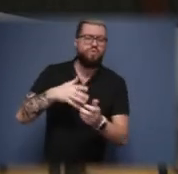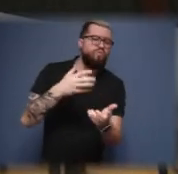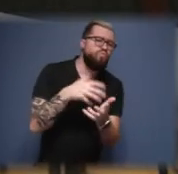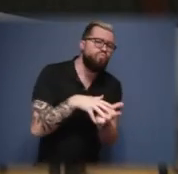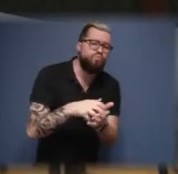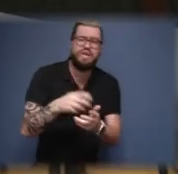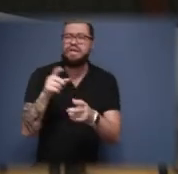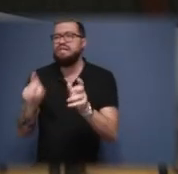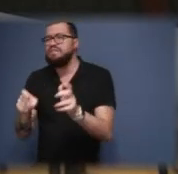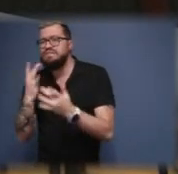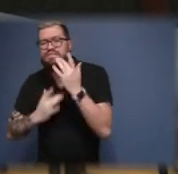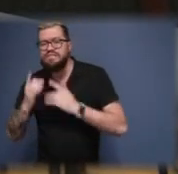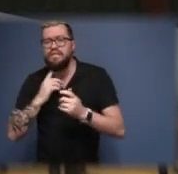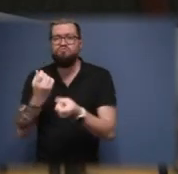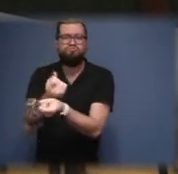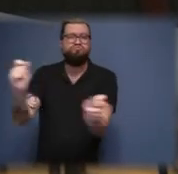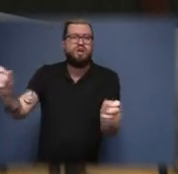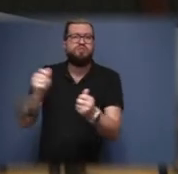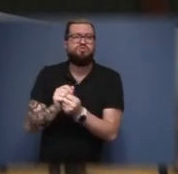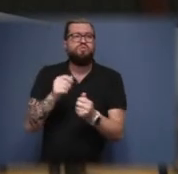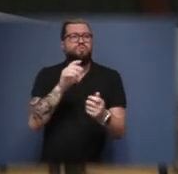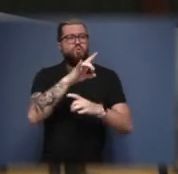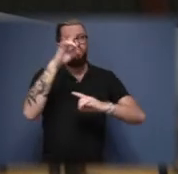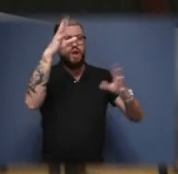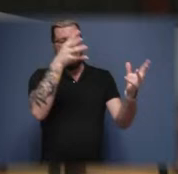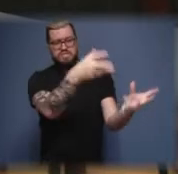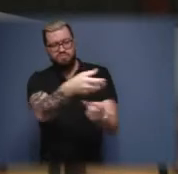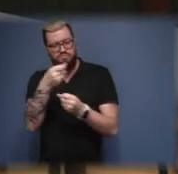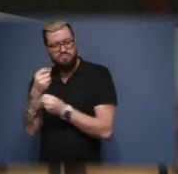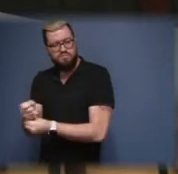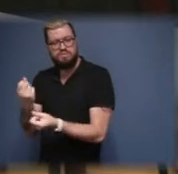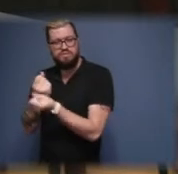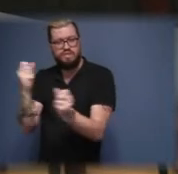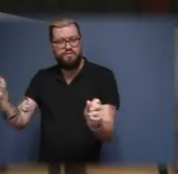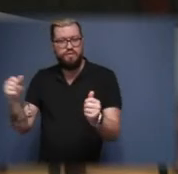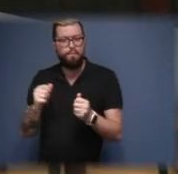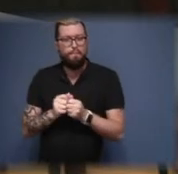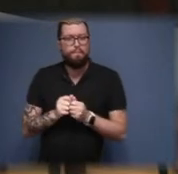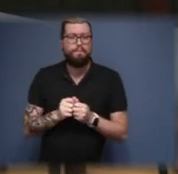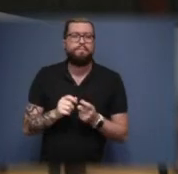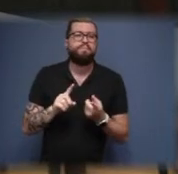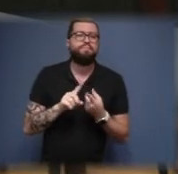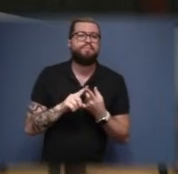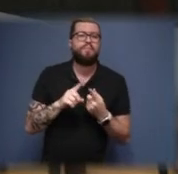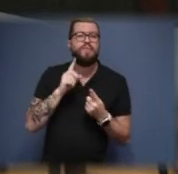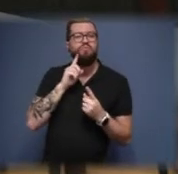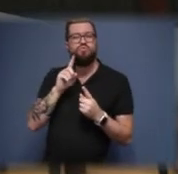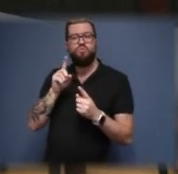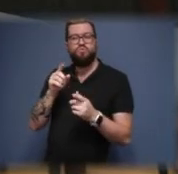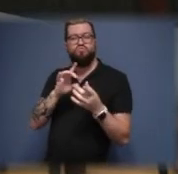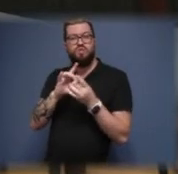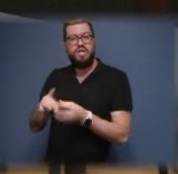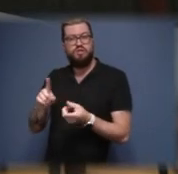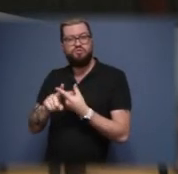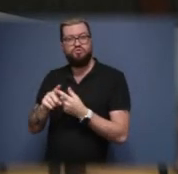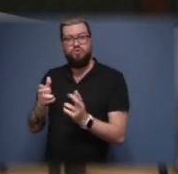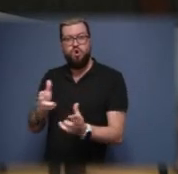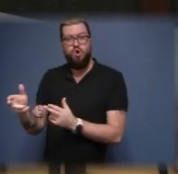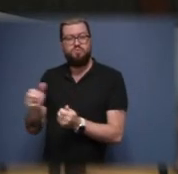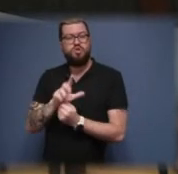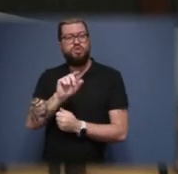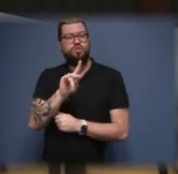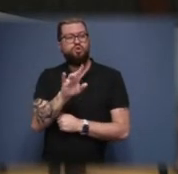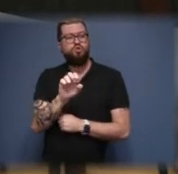needy. Deliver them from the hand of the wicked. Pertaining to being armed, Luke 22, 36